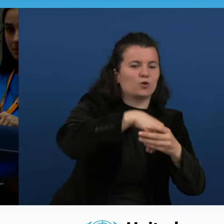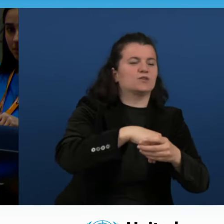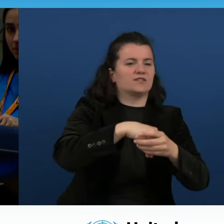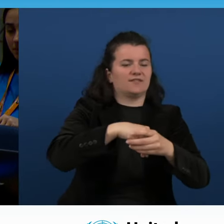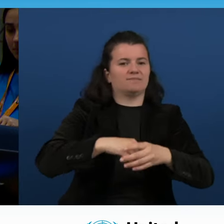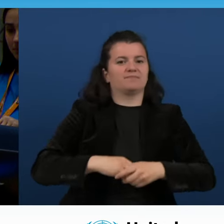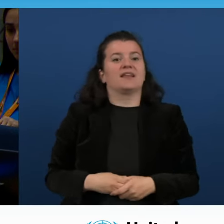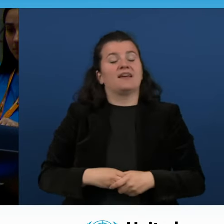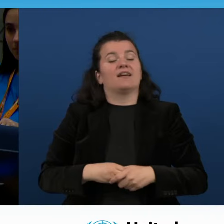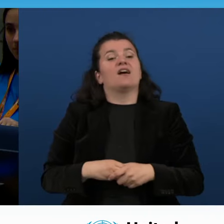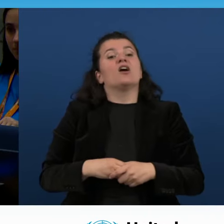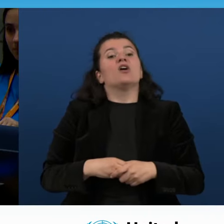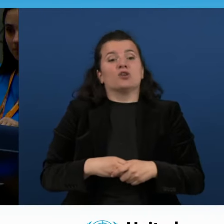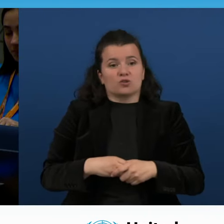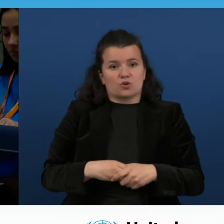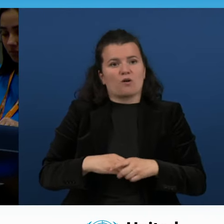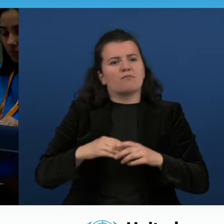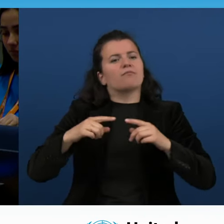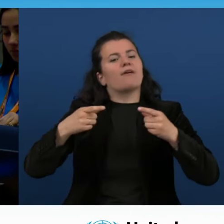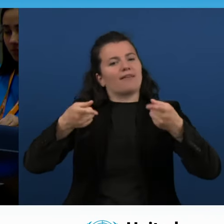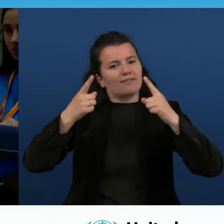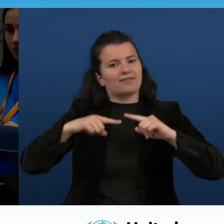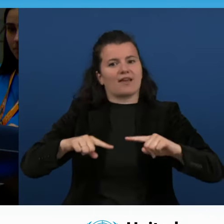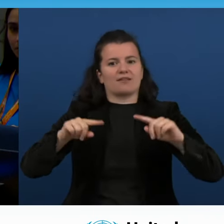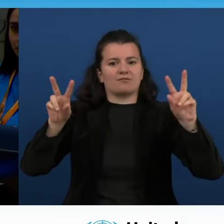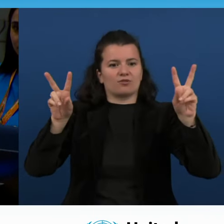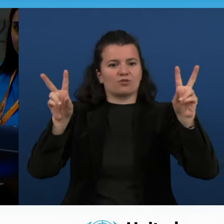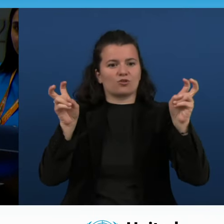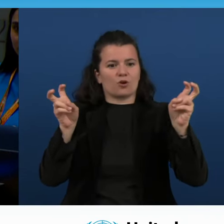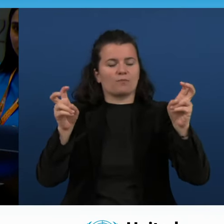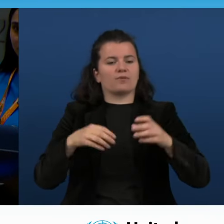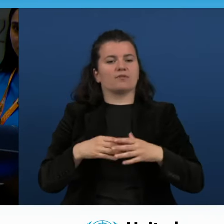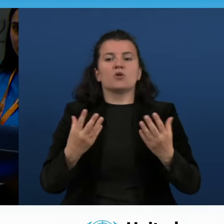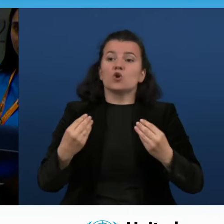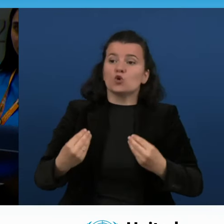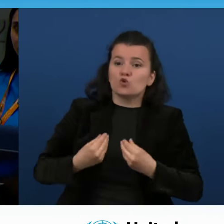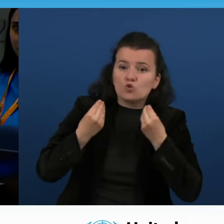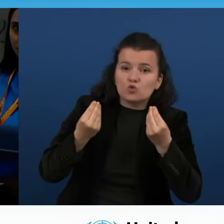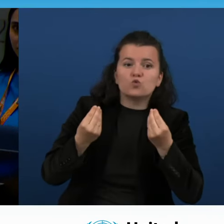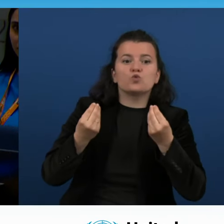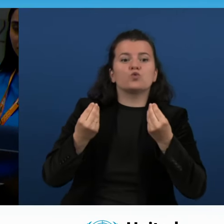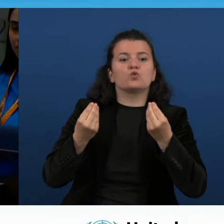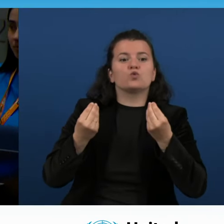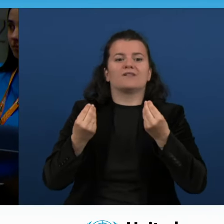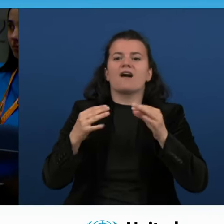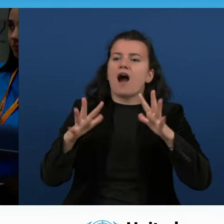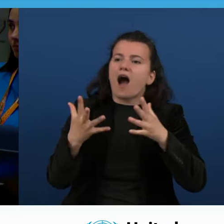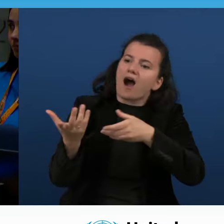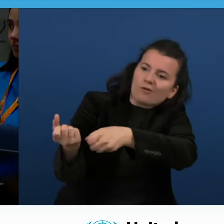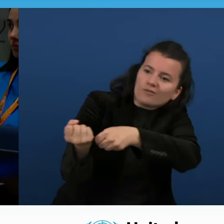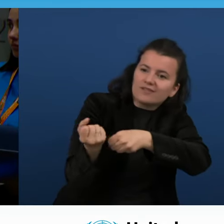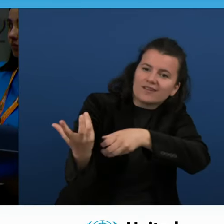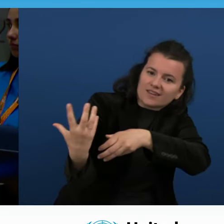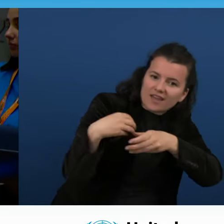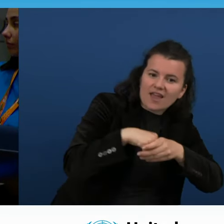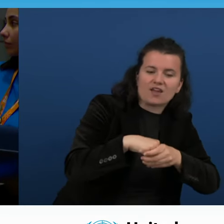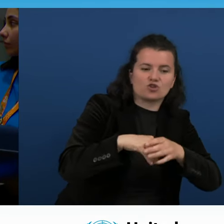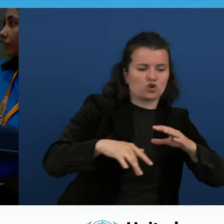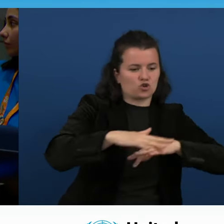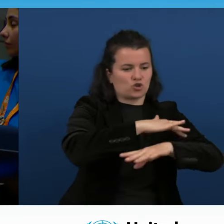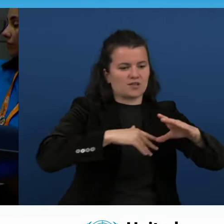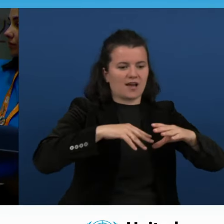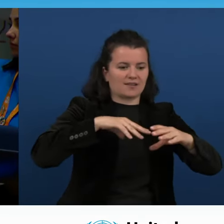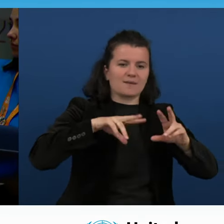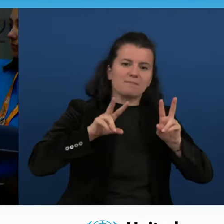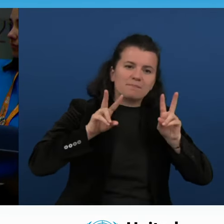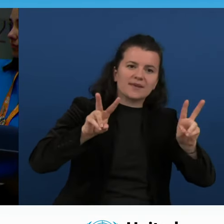which will be followed by the session entitled Engaging Youth in Building Peaceful and Inclusive Societies. Also, I would